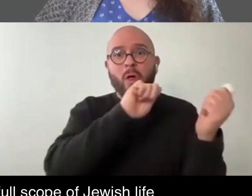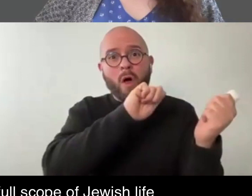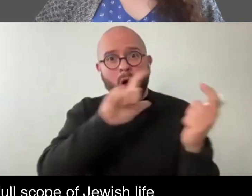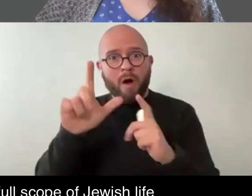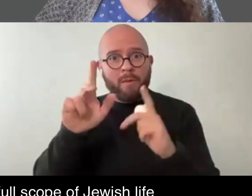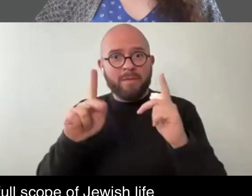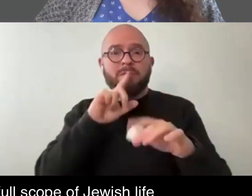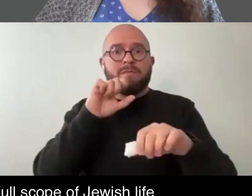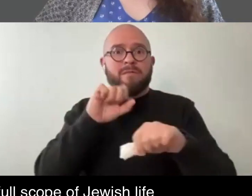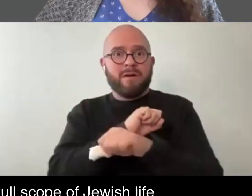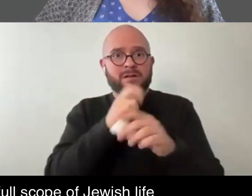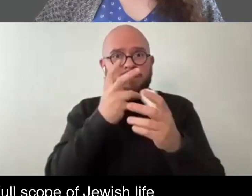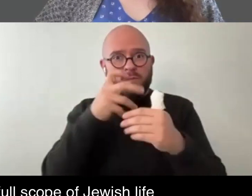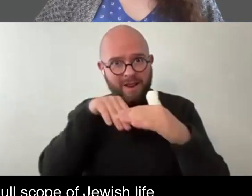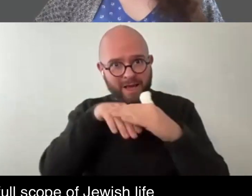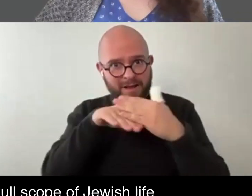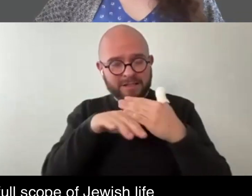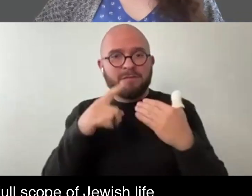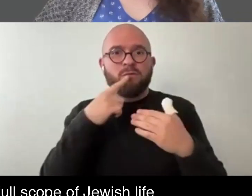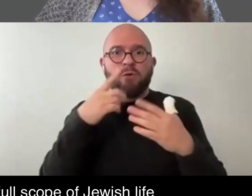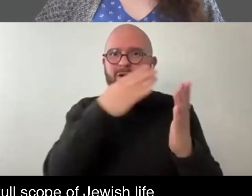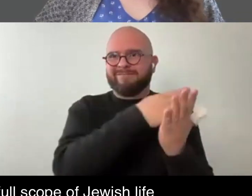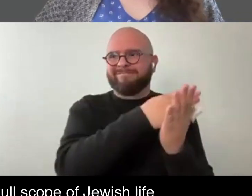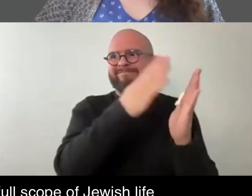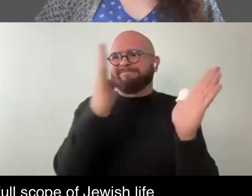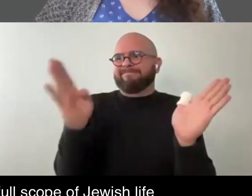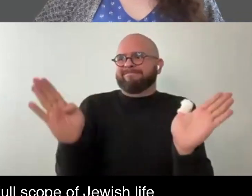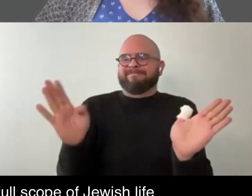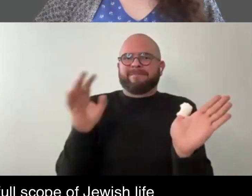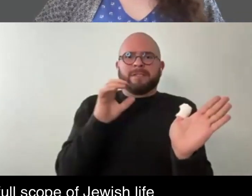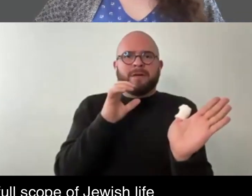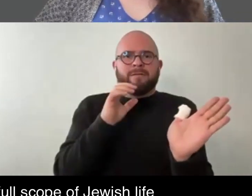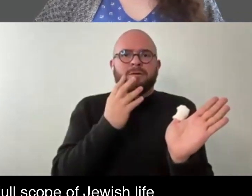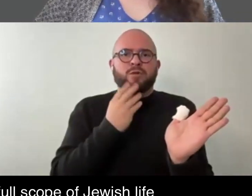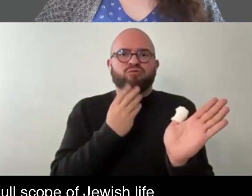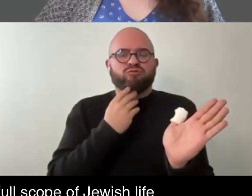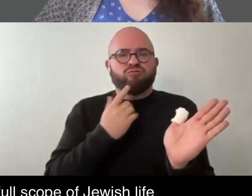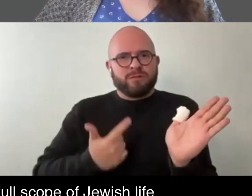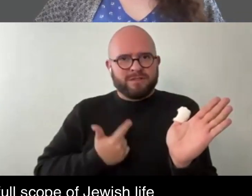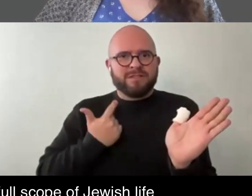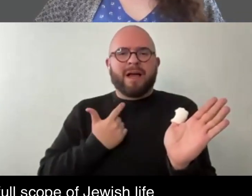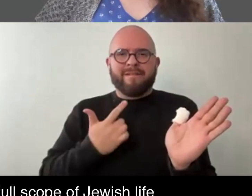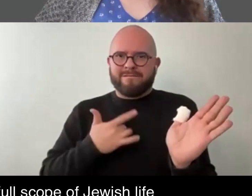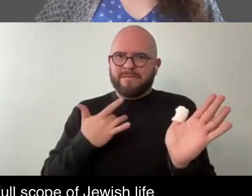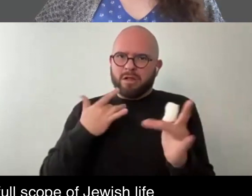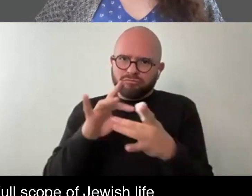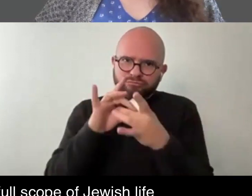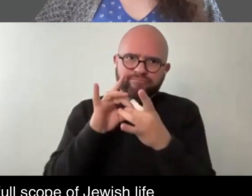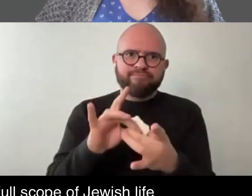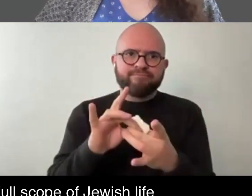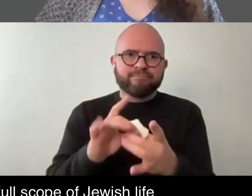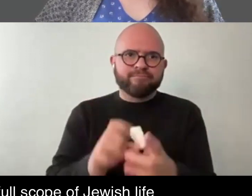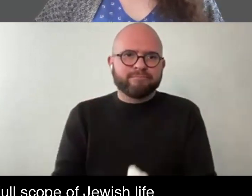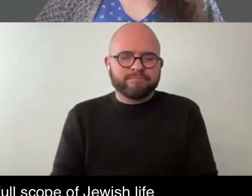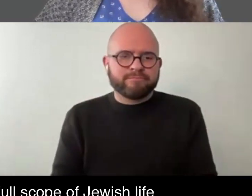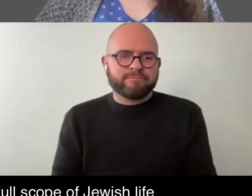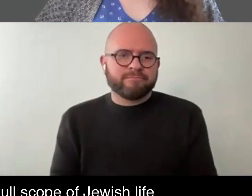to the full scope of Jewish life belong. And we will put in the